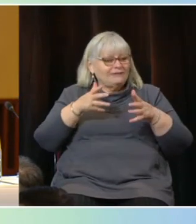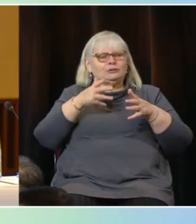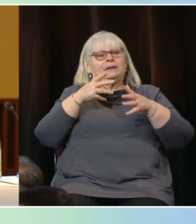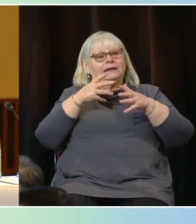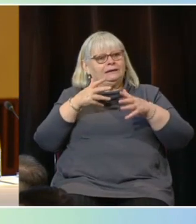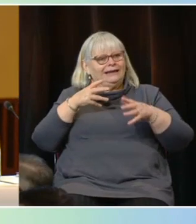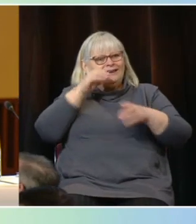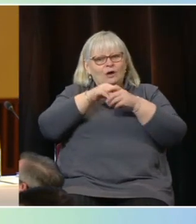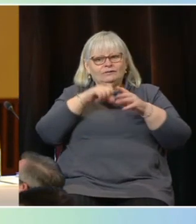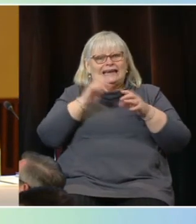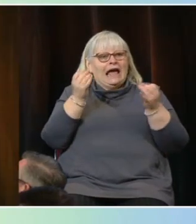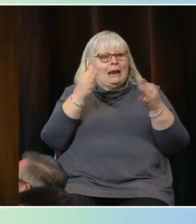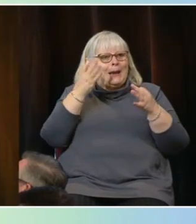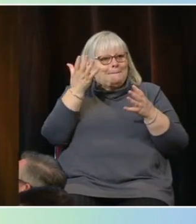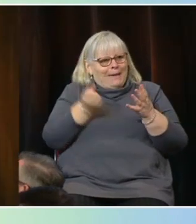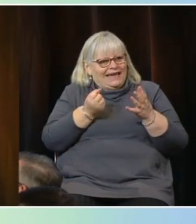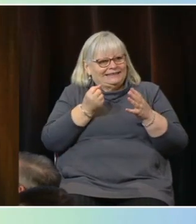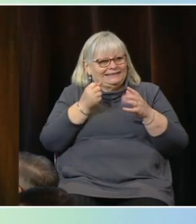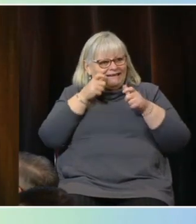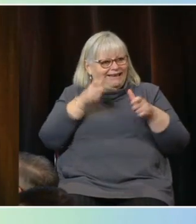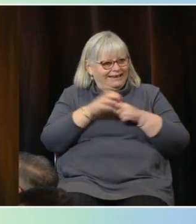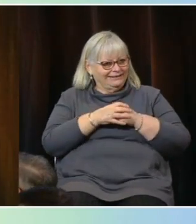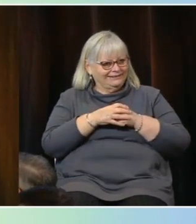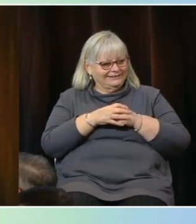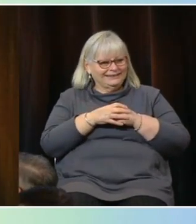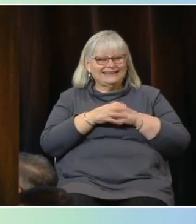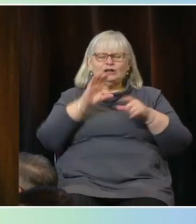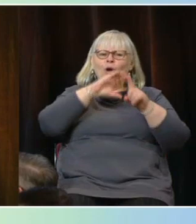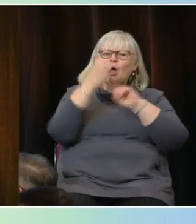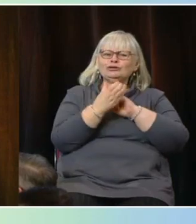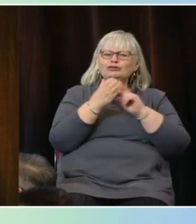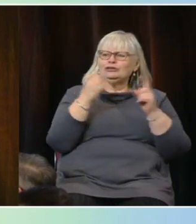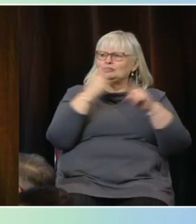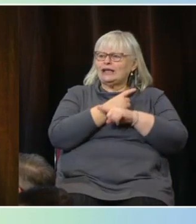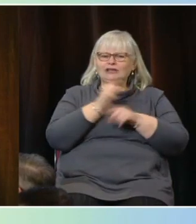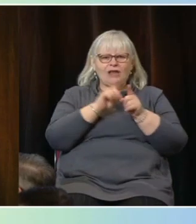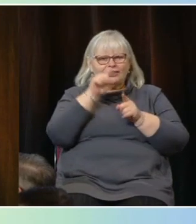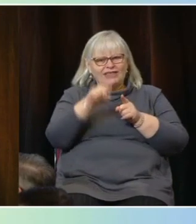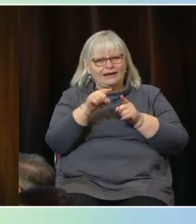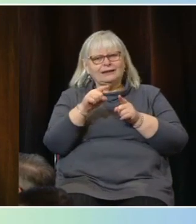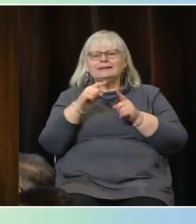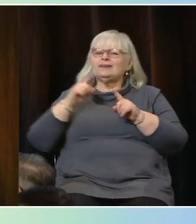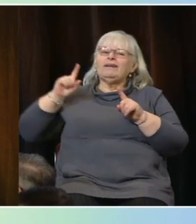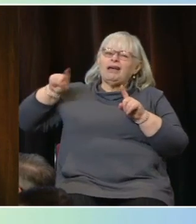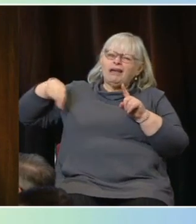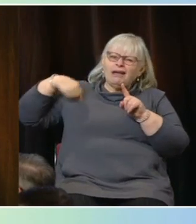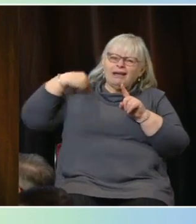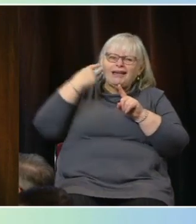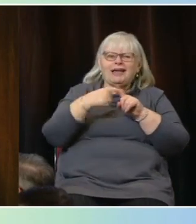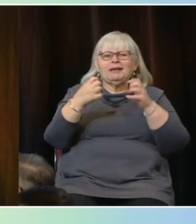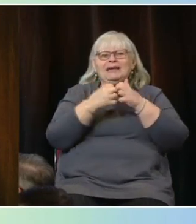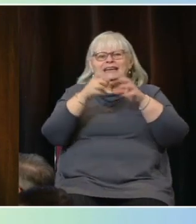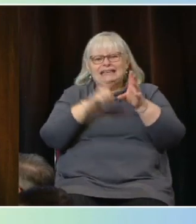unpaid care cultural shifts like this tend to play out over decades rather than years but policy can shape